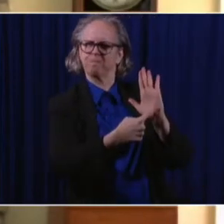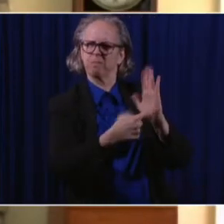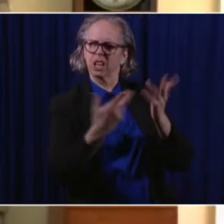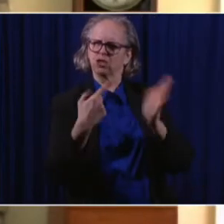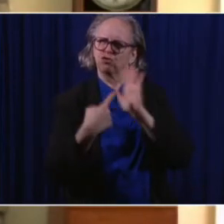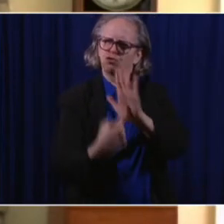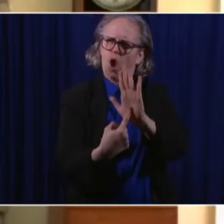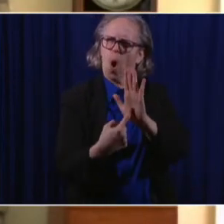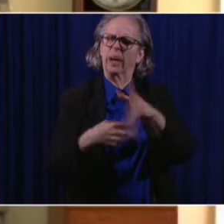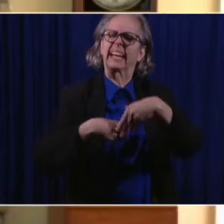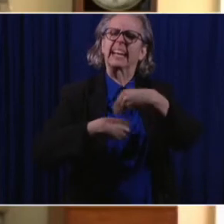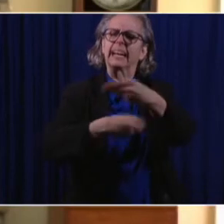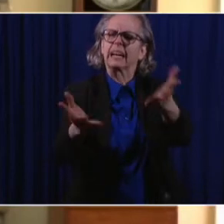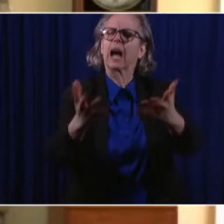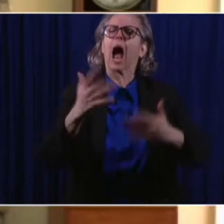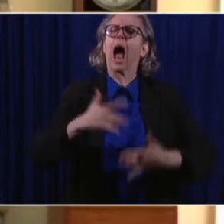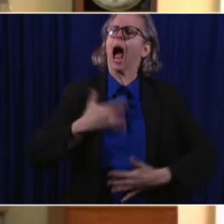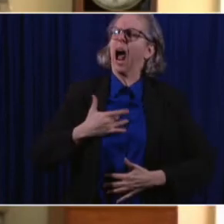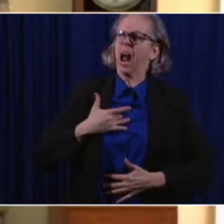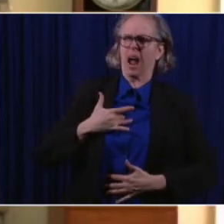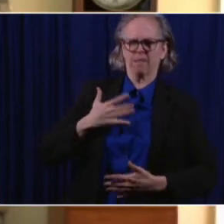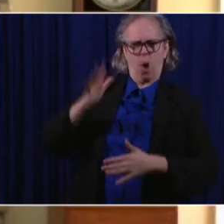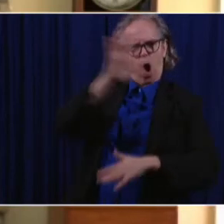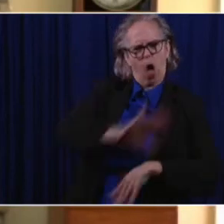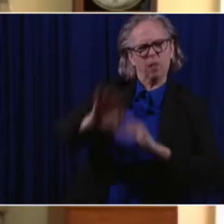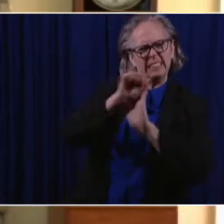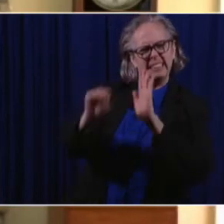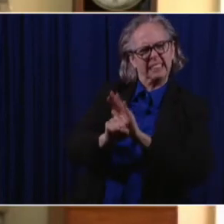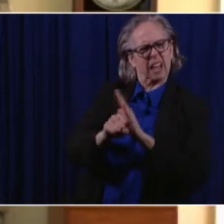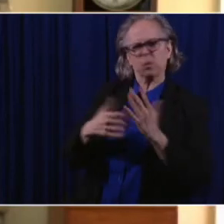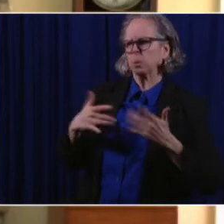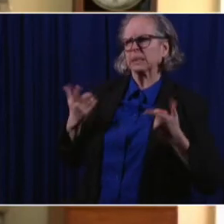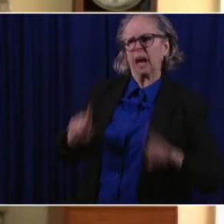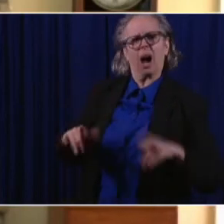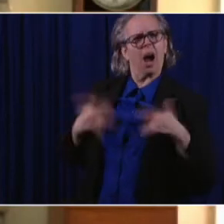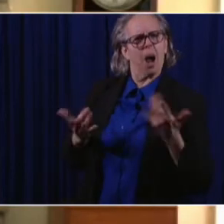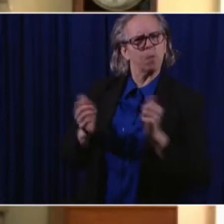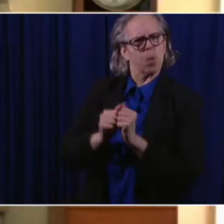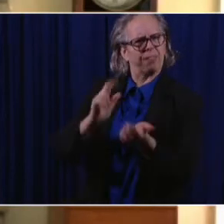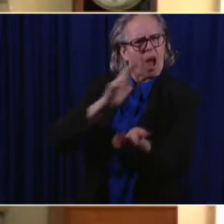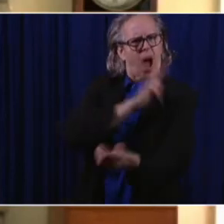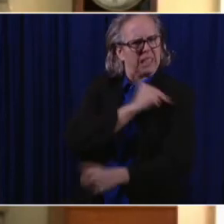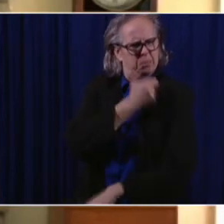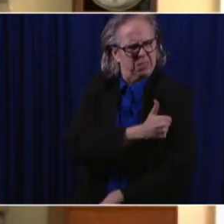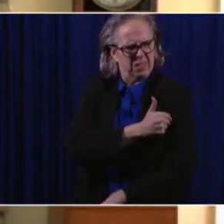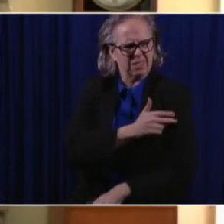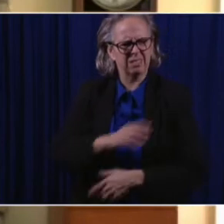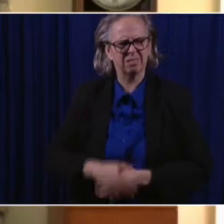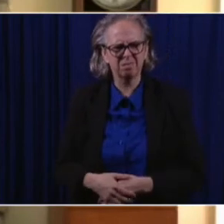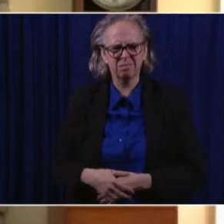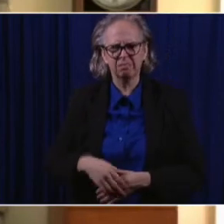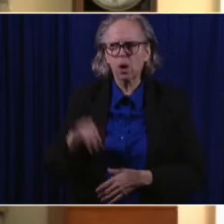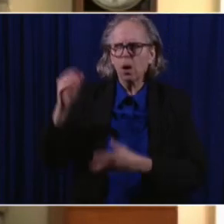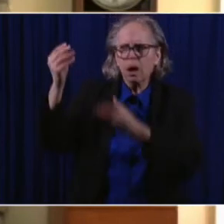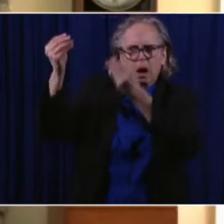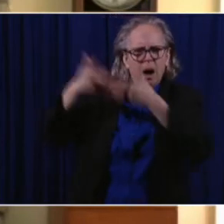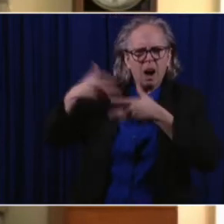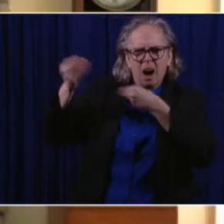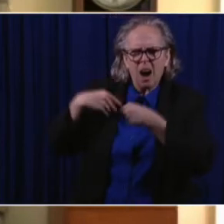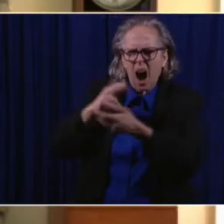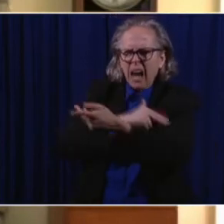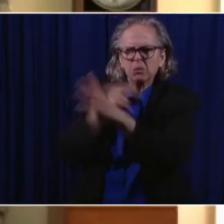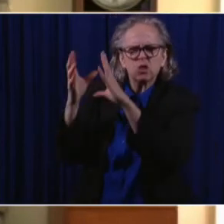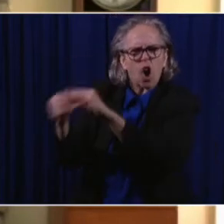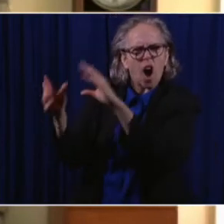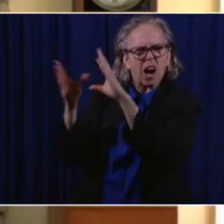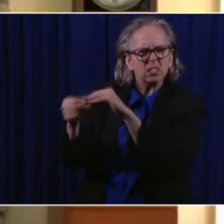count. The number we report is what the hospitals report to us all throughout the state of Ohio of what their COVID